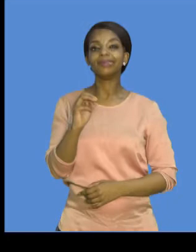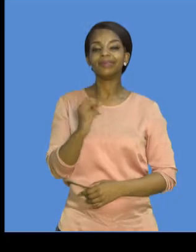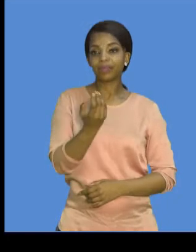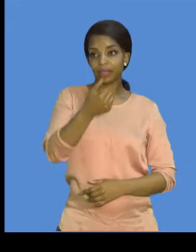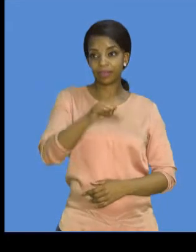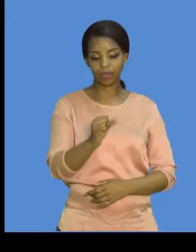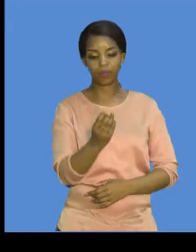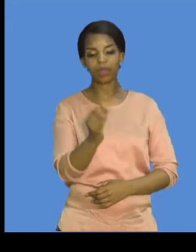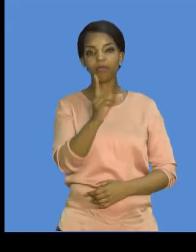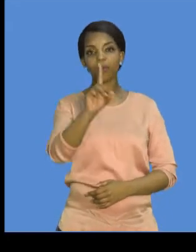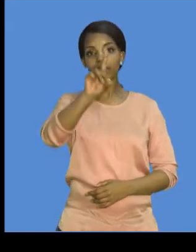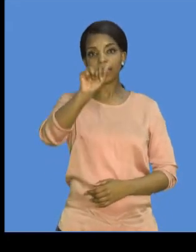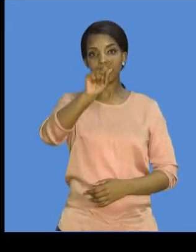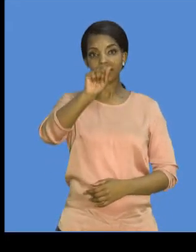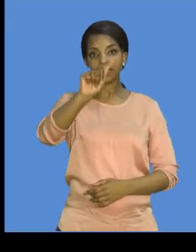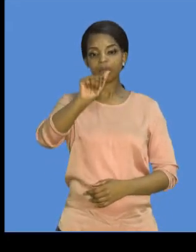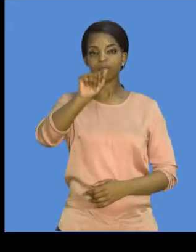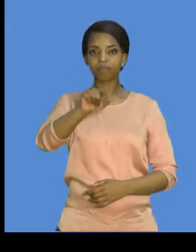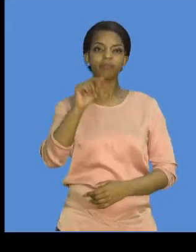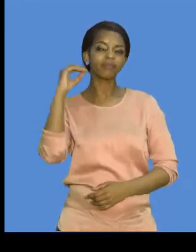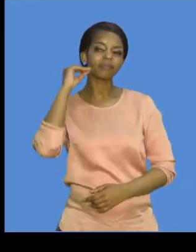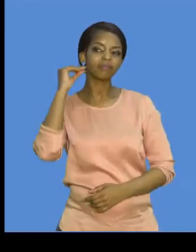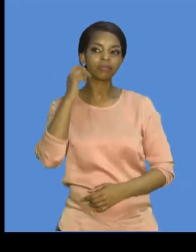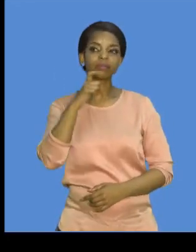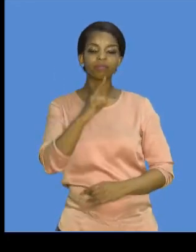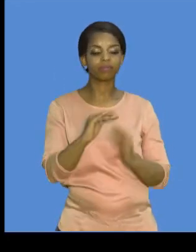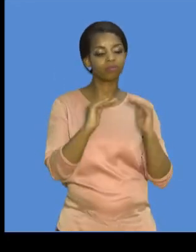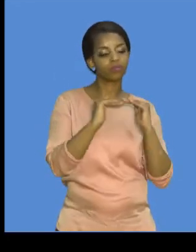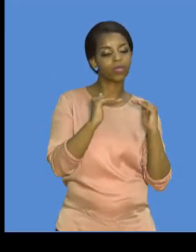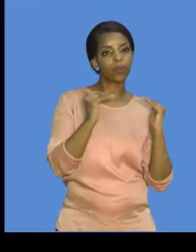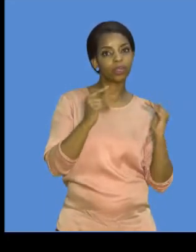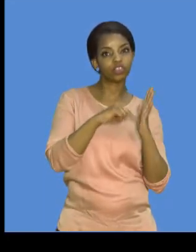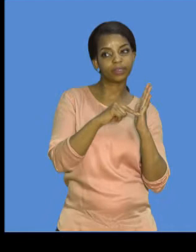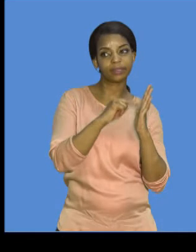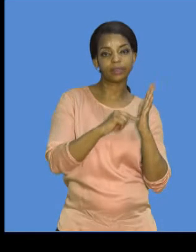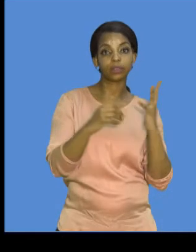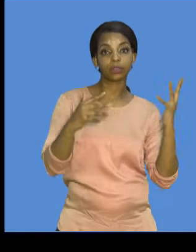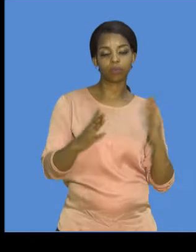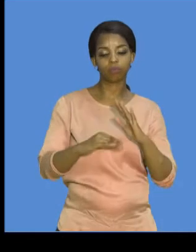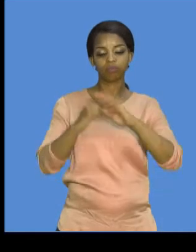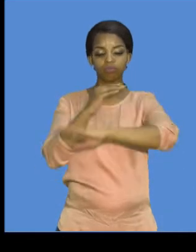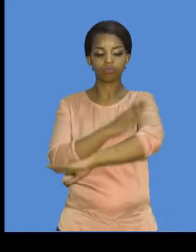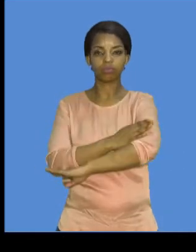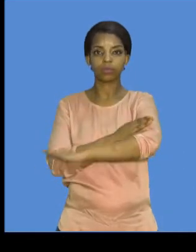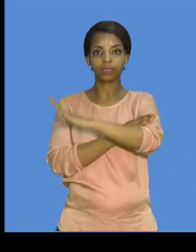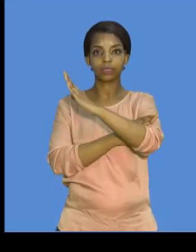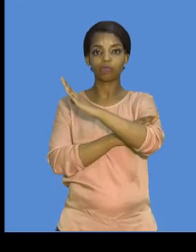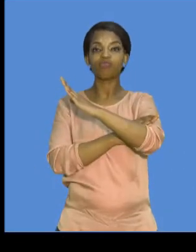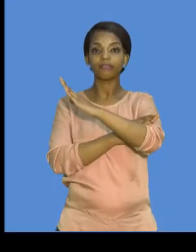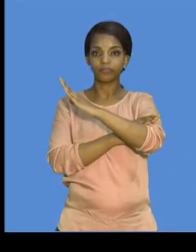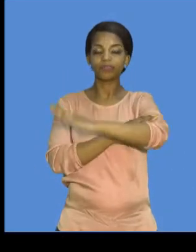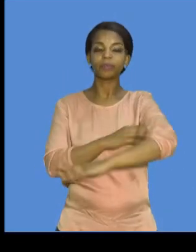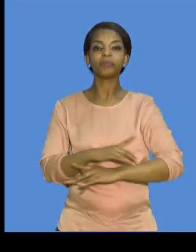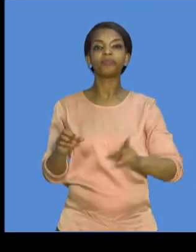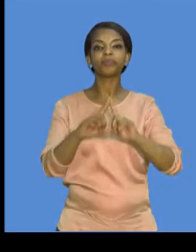using equations or explore data using graphs. Now with simple, remember our example